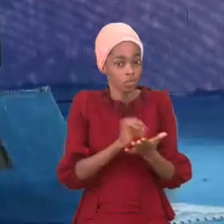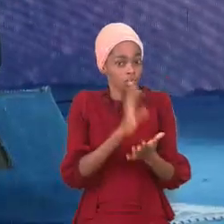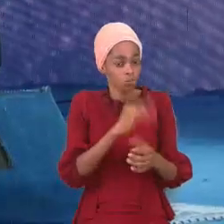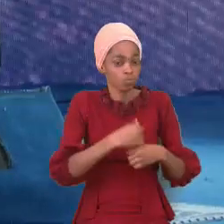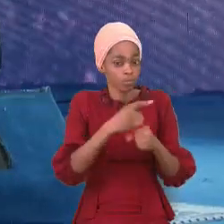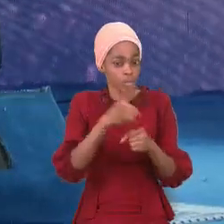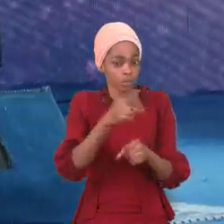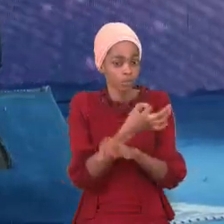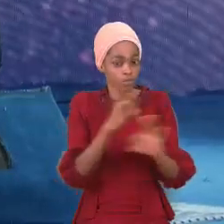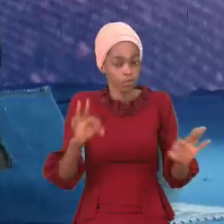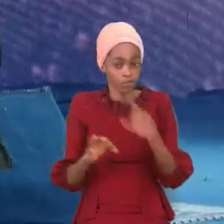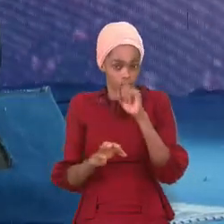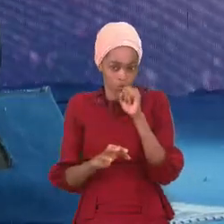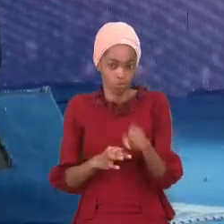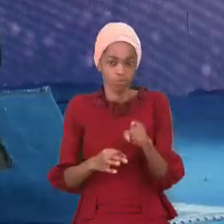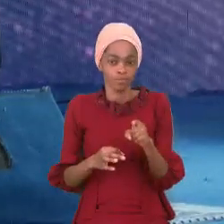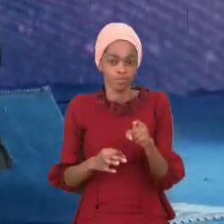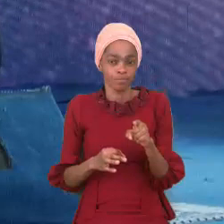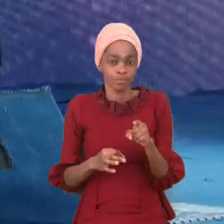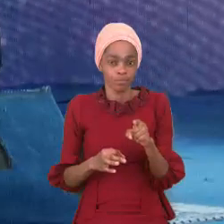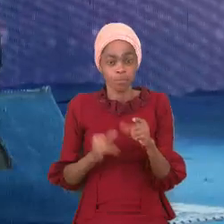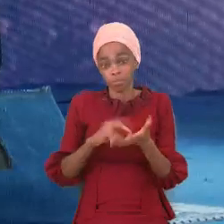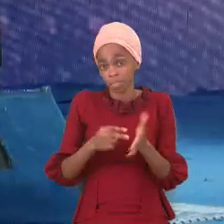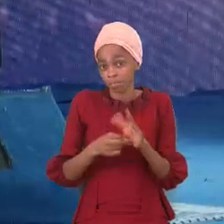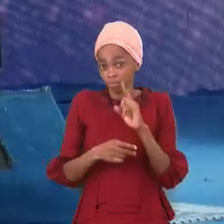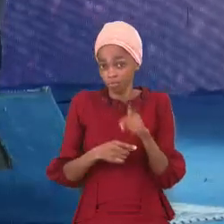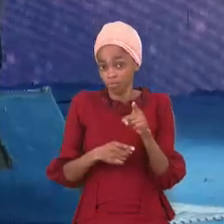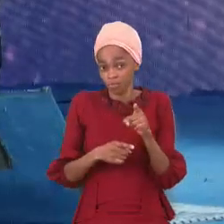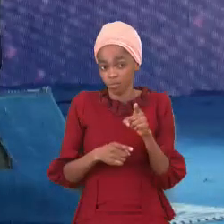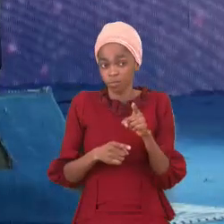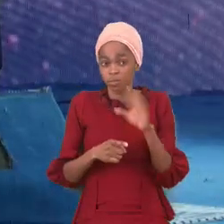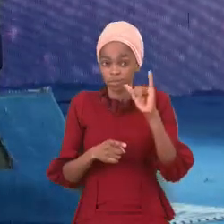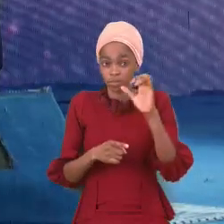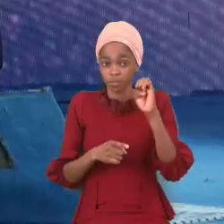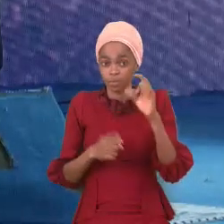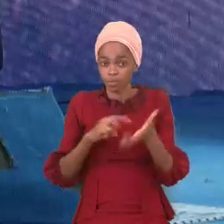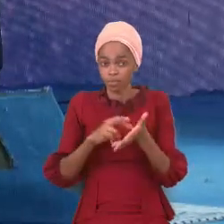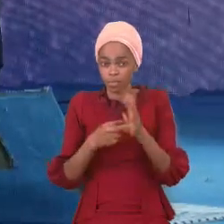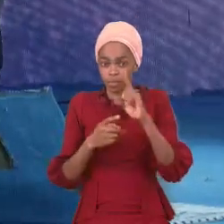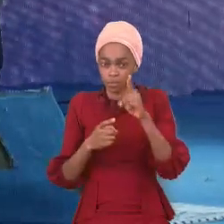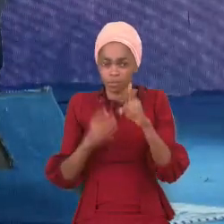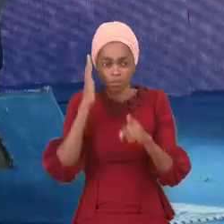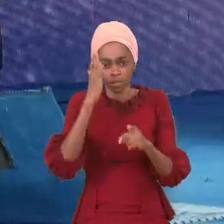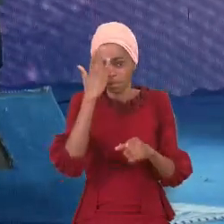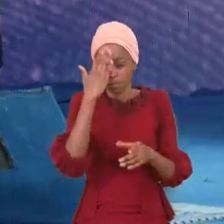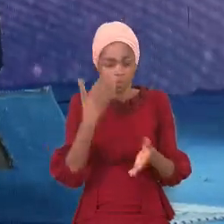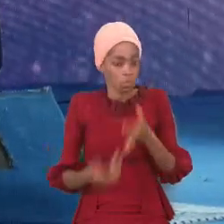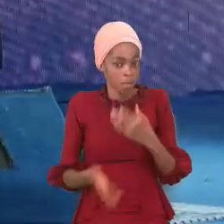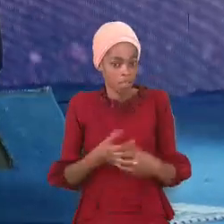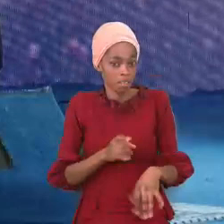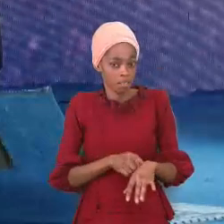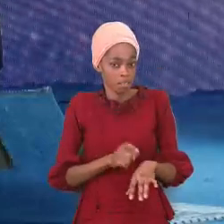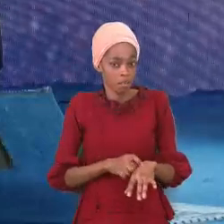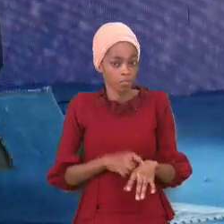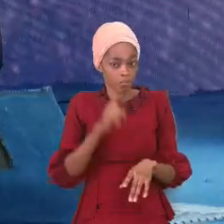free. Ye, meaning you, shall know, whether in 5 minutes or 10 minutes or 15 minutes,